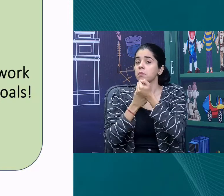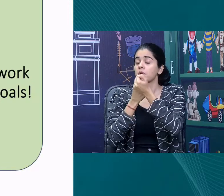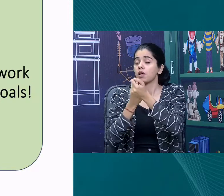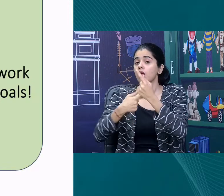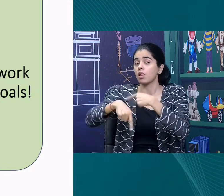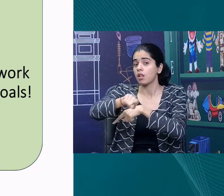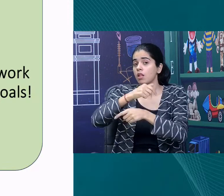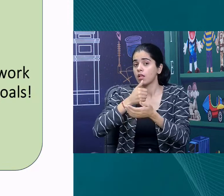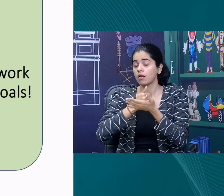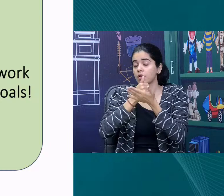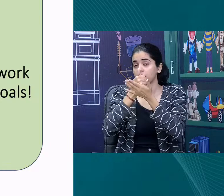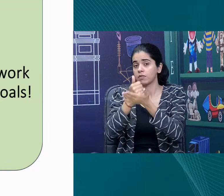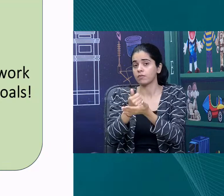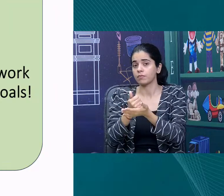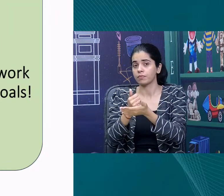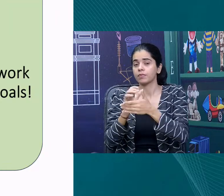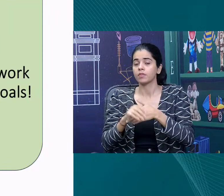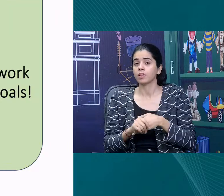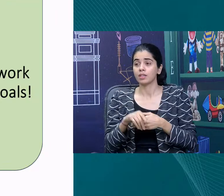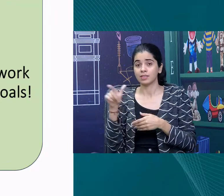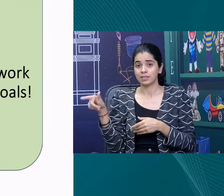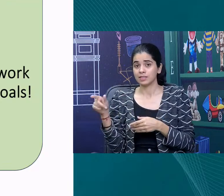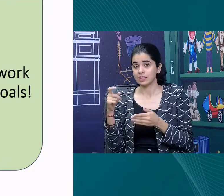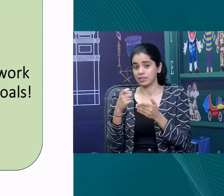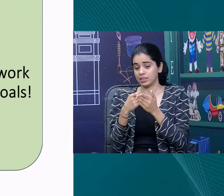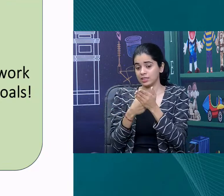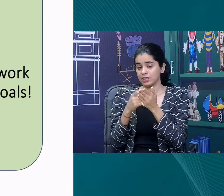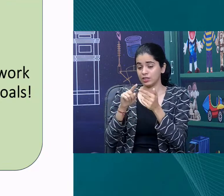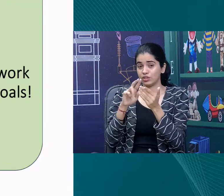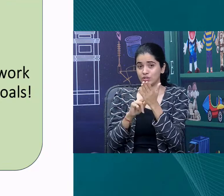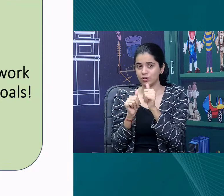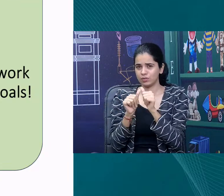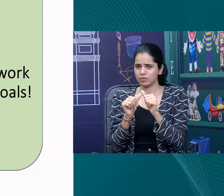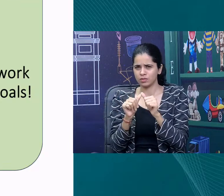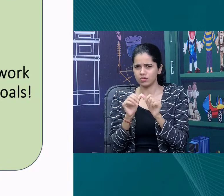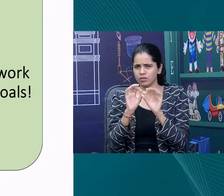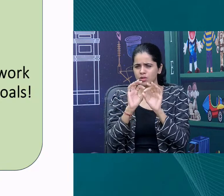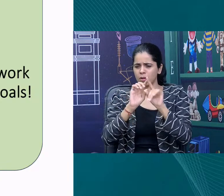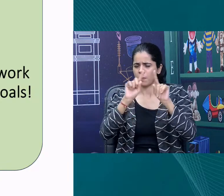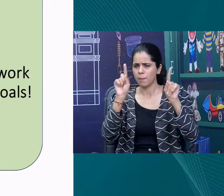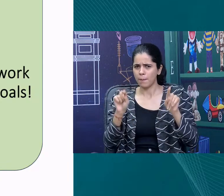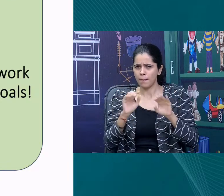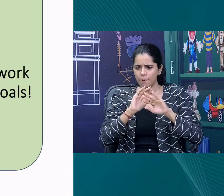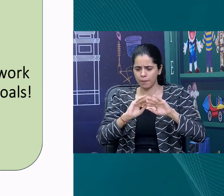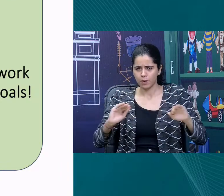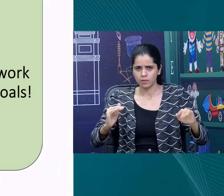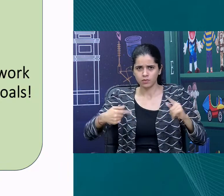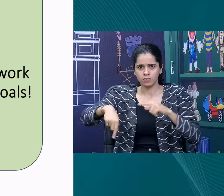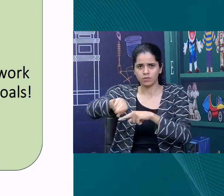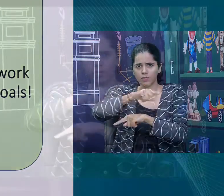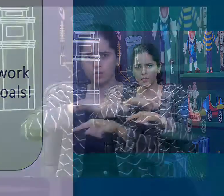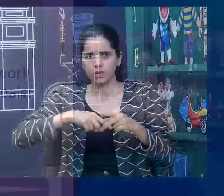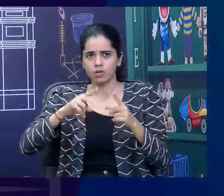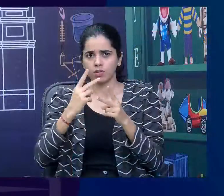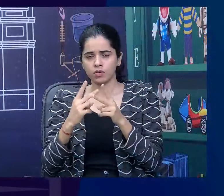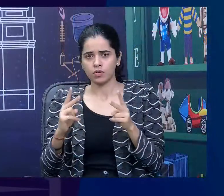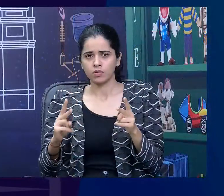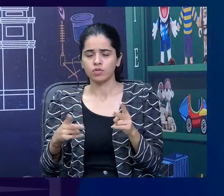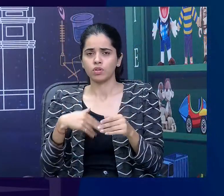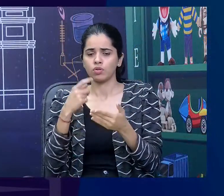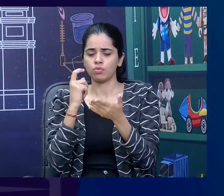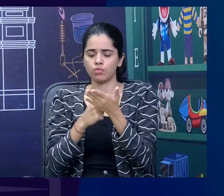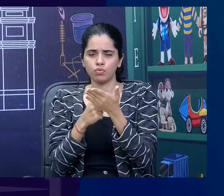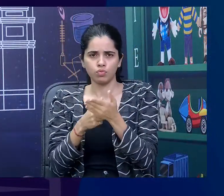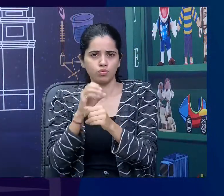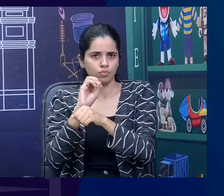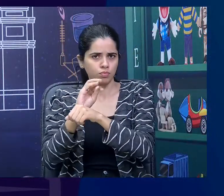how effectively they're working. Yeah. So, ma'am, is it necessary to prepare student for, ma'am, differentiated